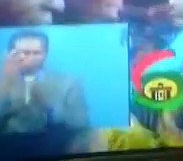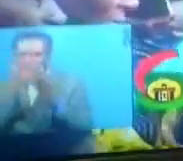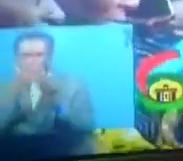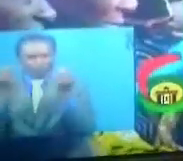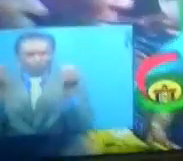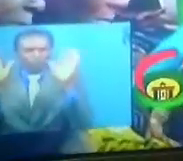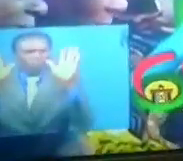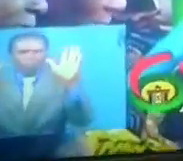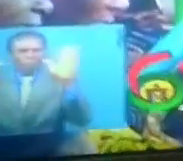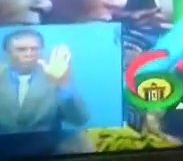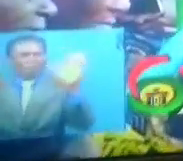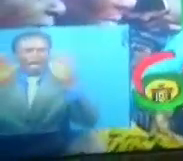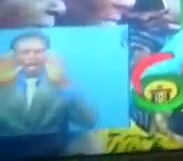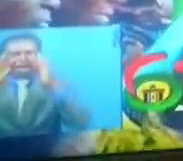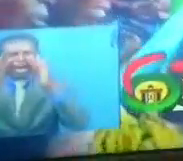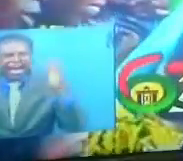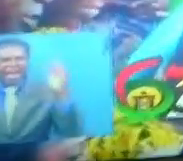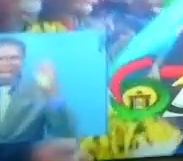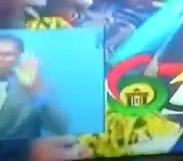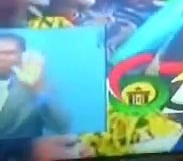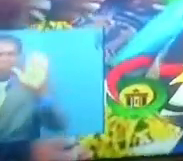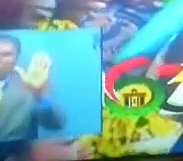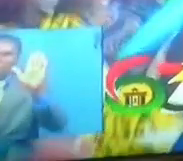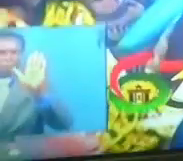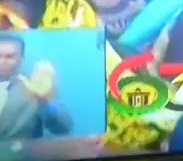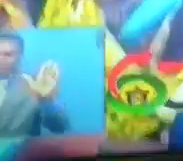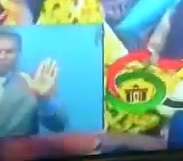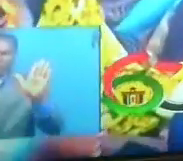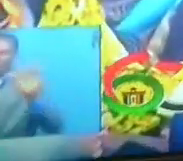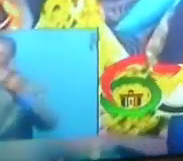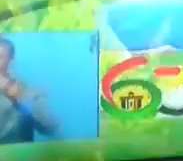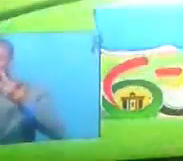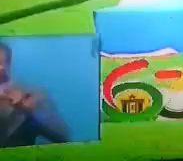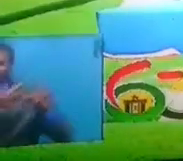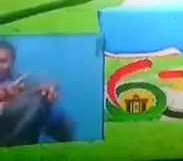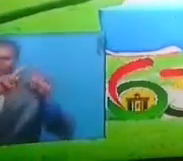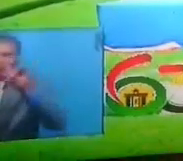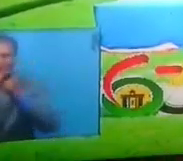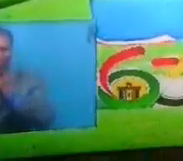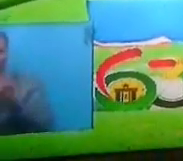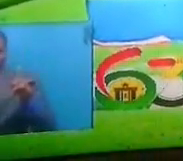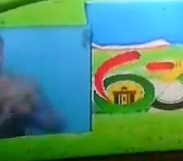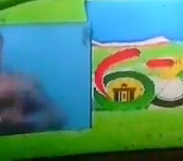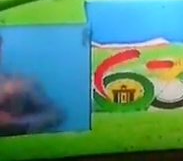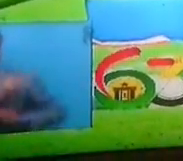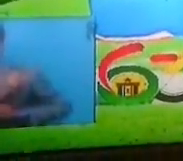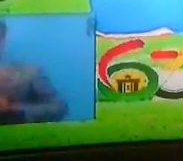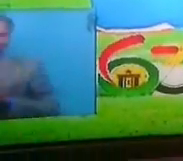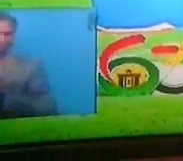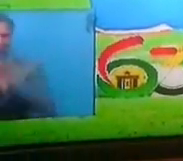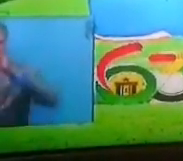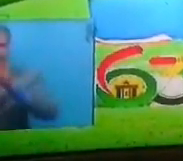sounds, beautiful people, beautiful cultures, diversity of cultures